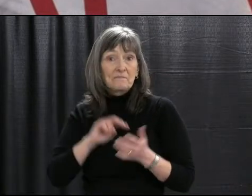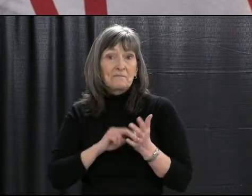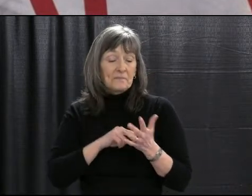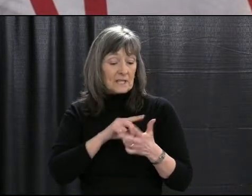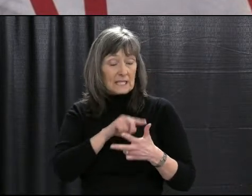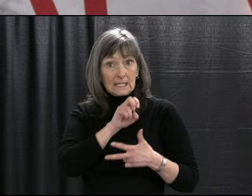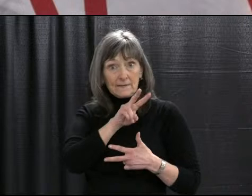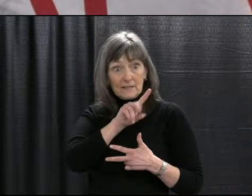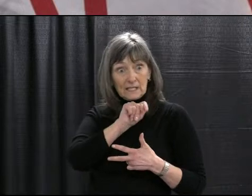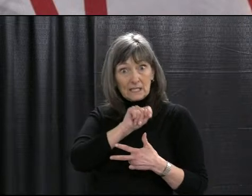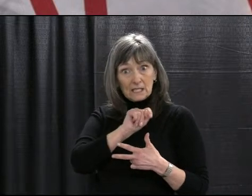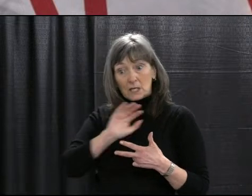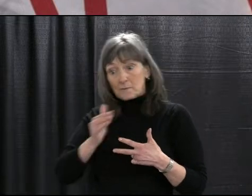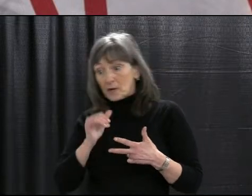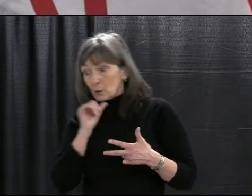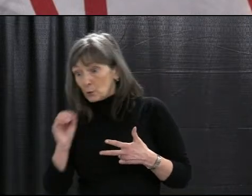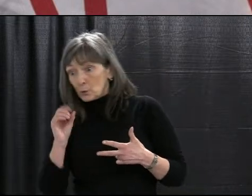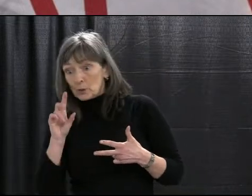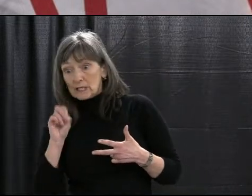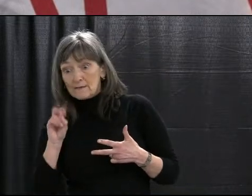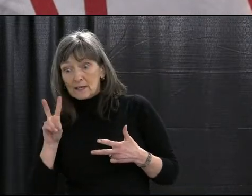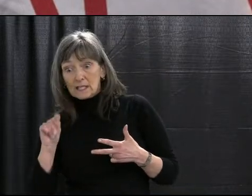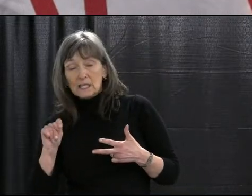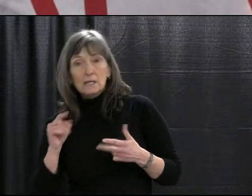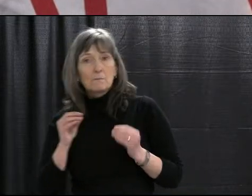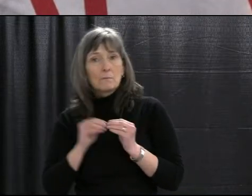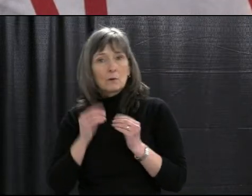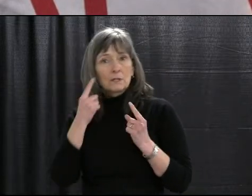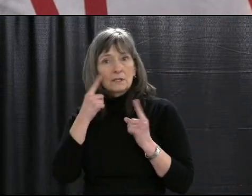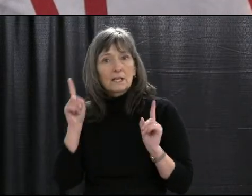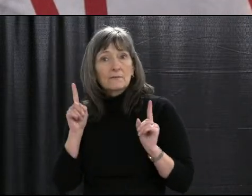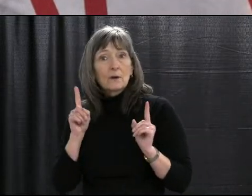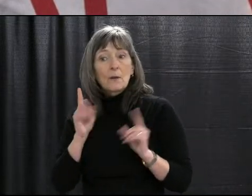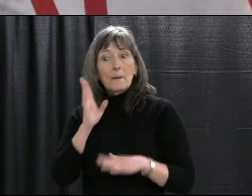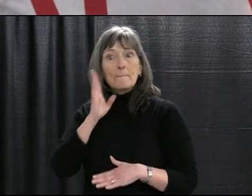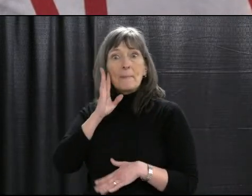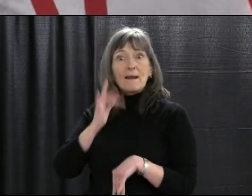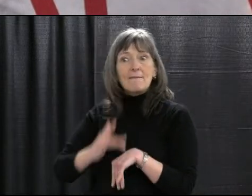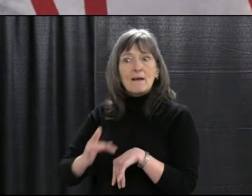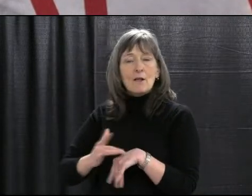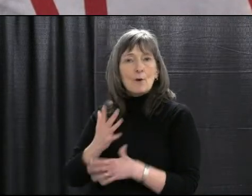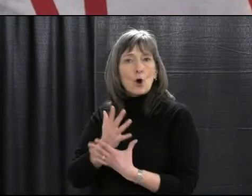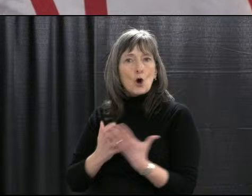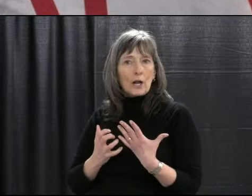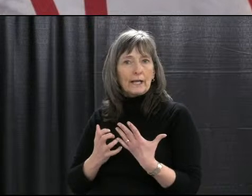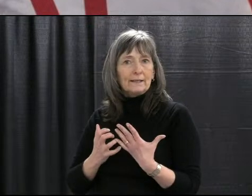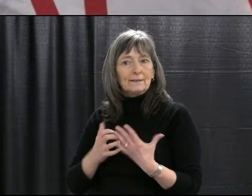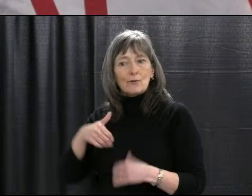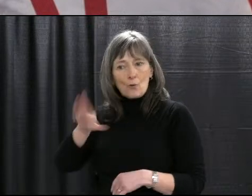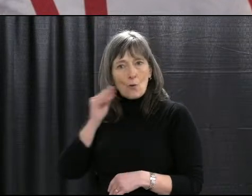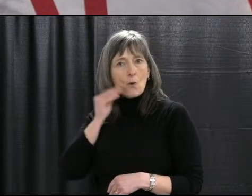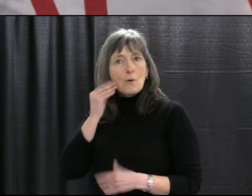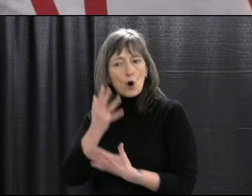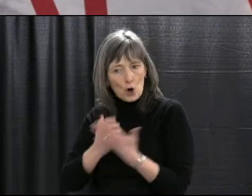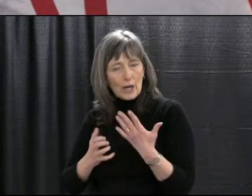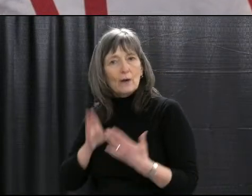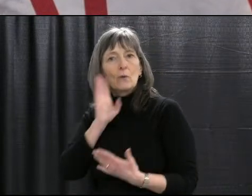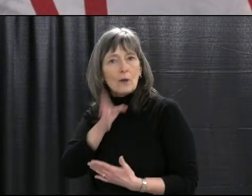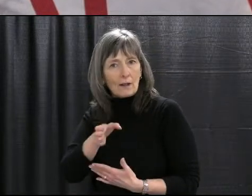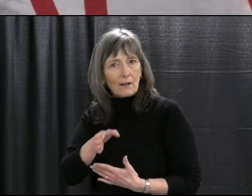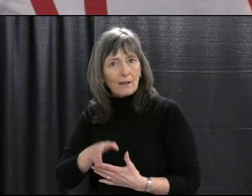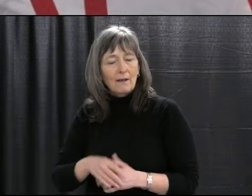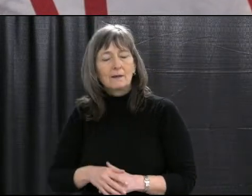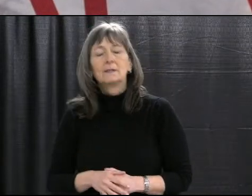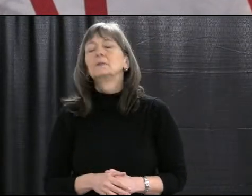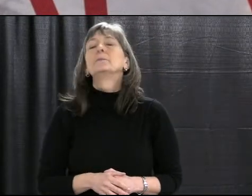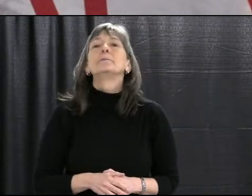better outcomes and their hospital beds become available for somebody else sooner. Because of all